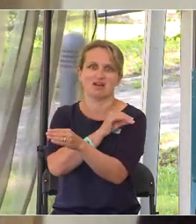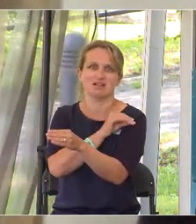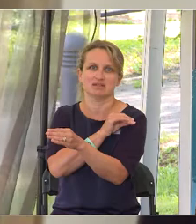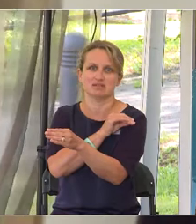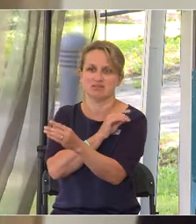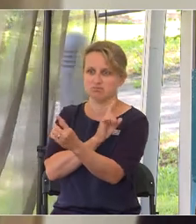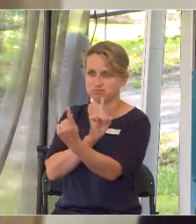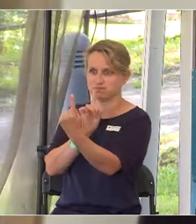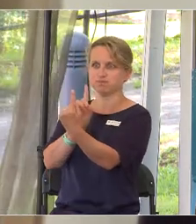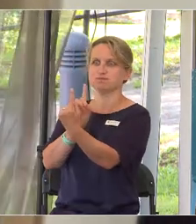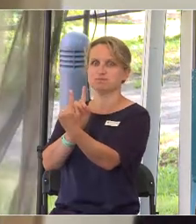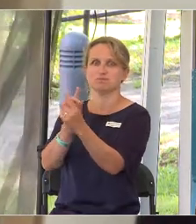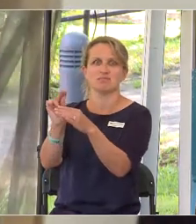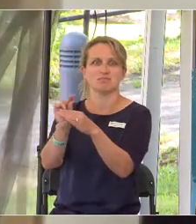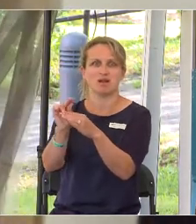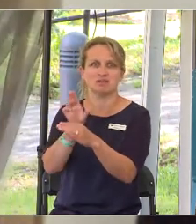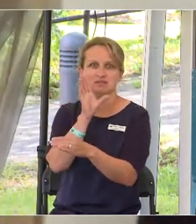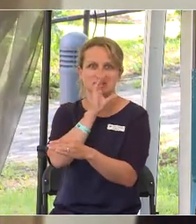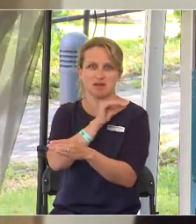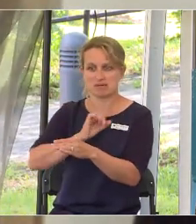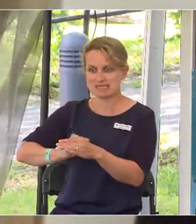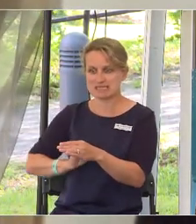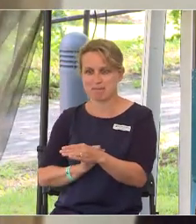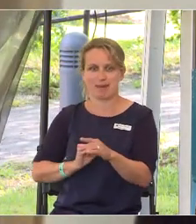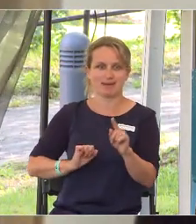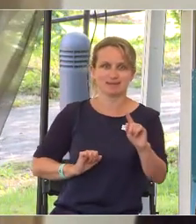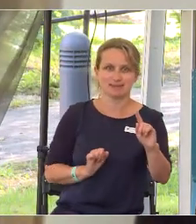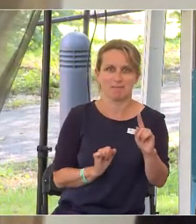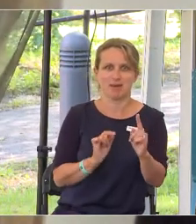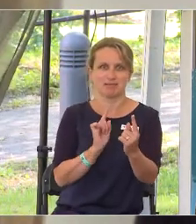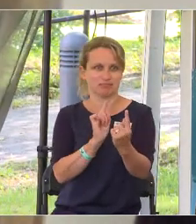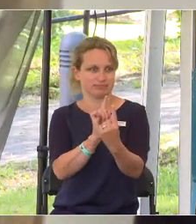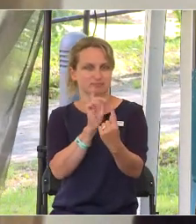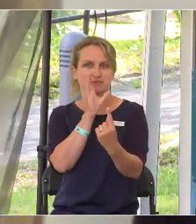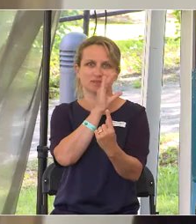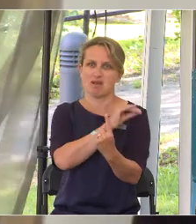face, or a friend to another friend. I don't think necessarily